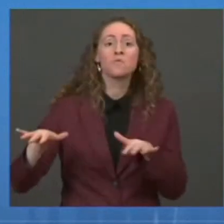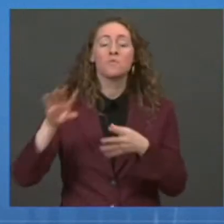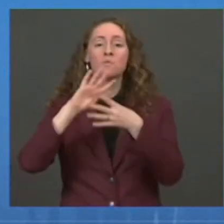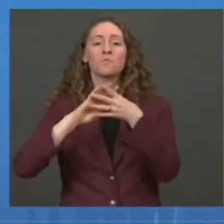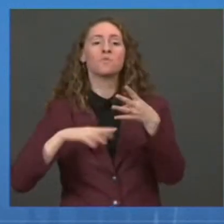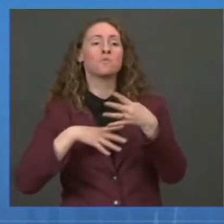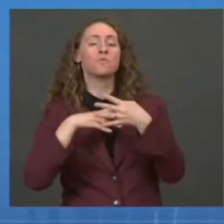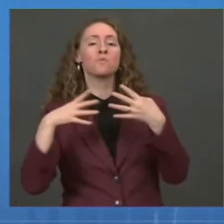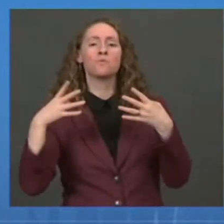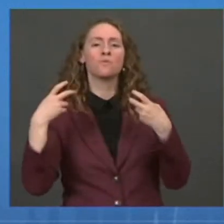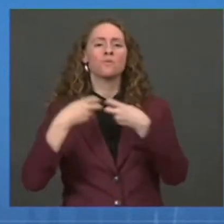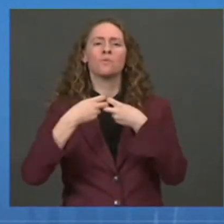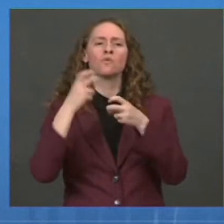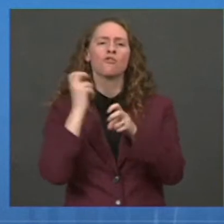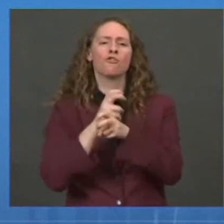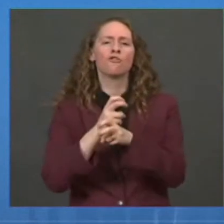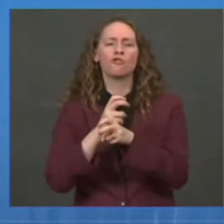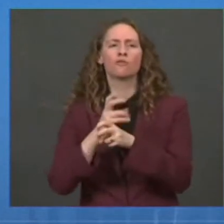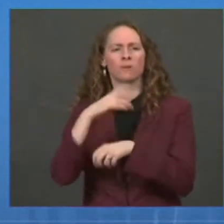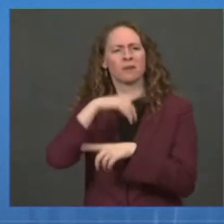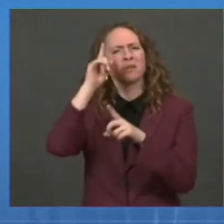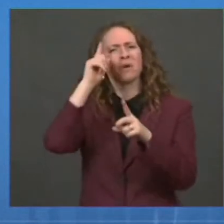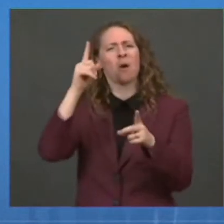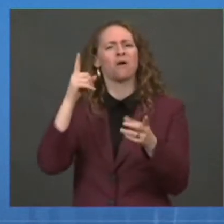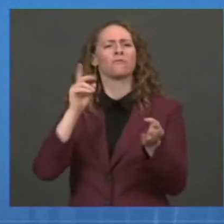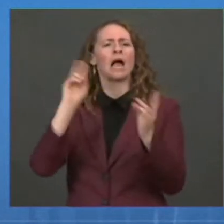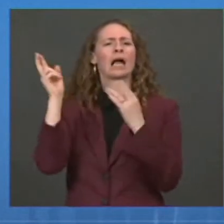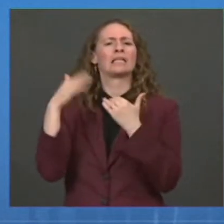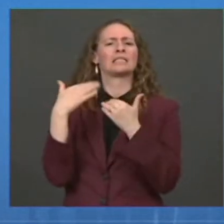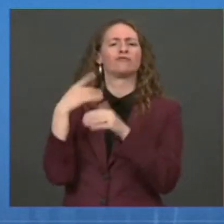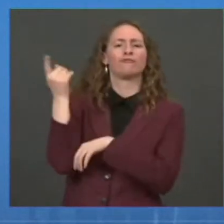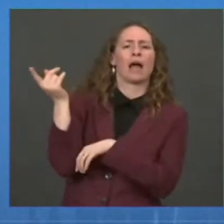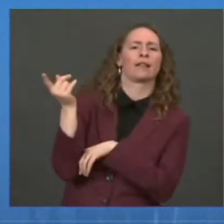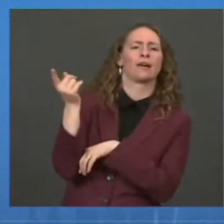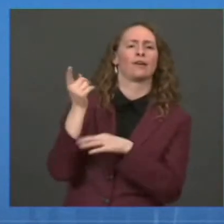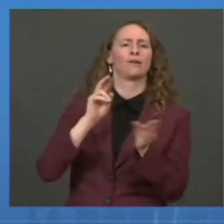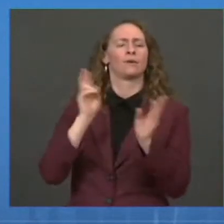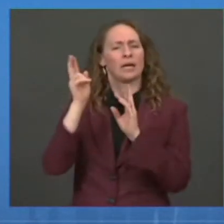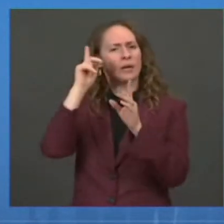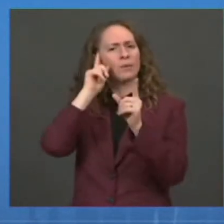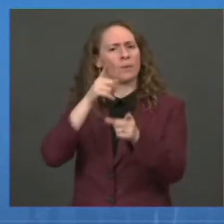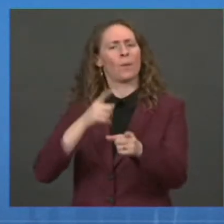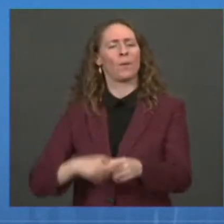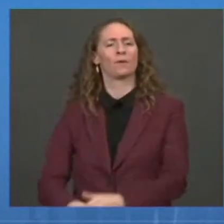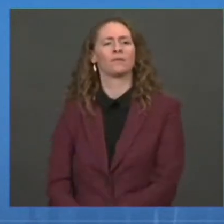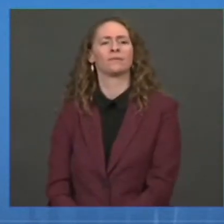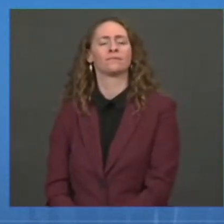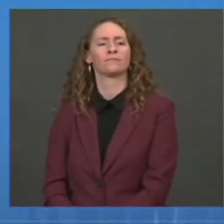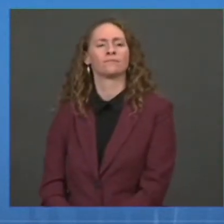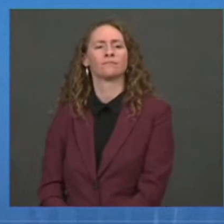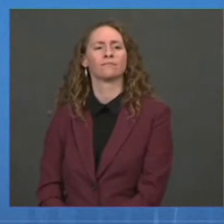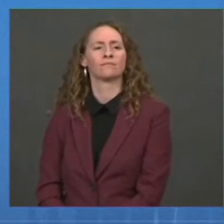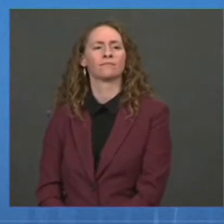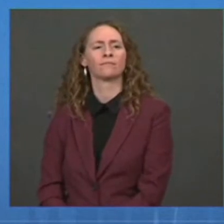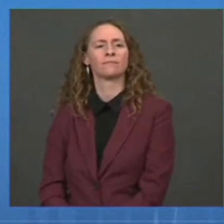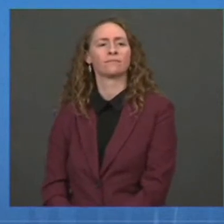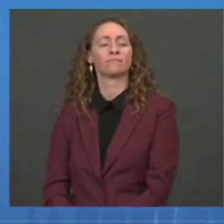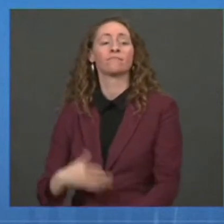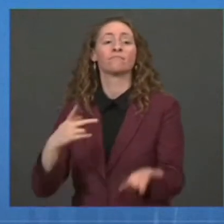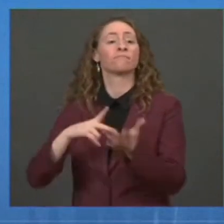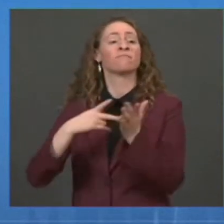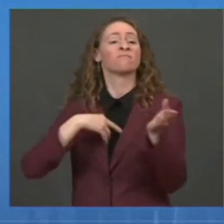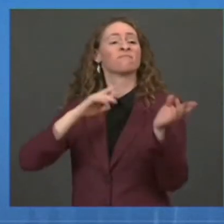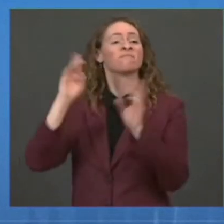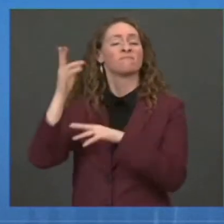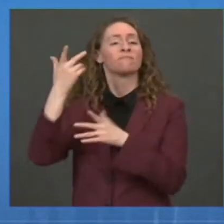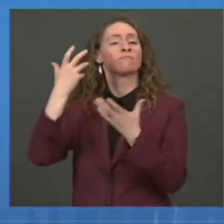one. To do that, we've created a booster information toolkit and distributed it far and wide. And we're gearing up to share versions in